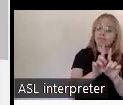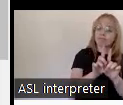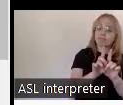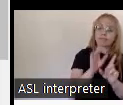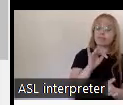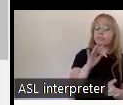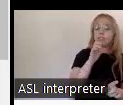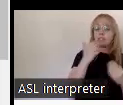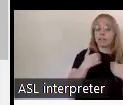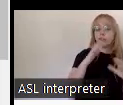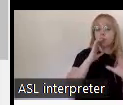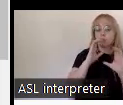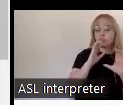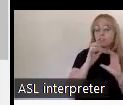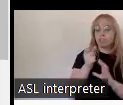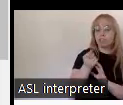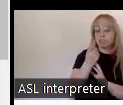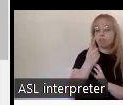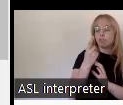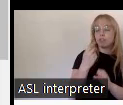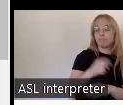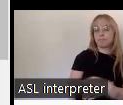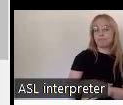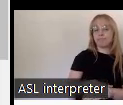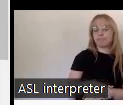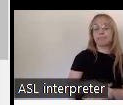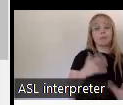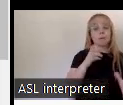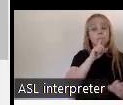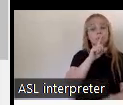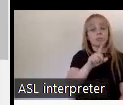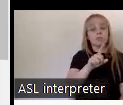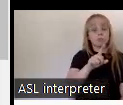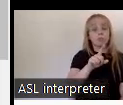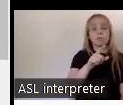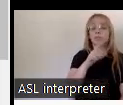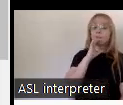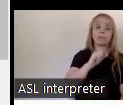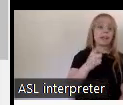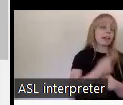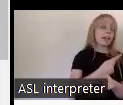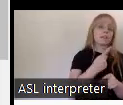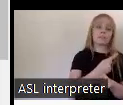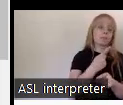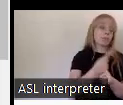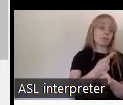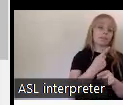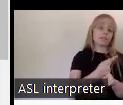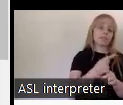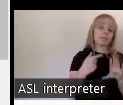of communication that's always understood by others. And we want to make sure that we're age appropriately reflecting that as